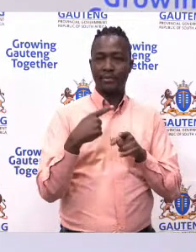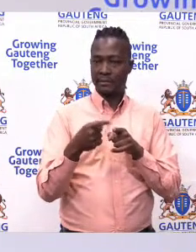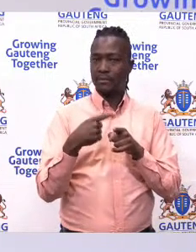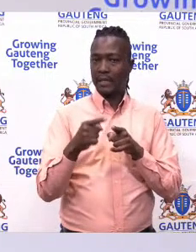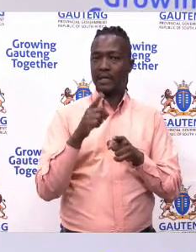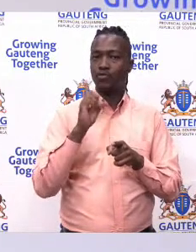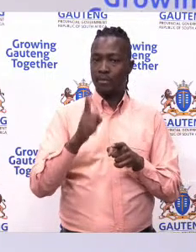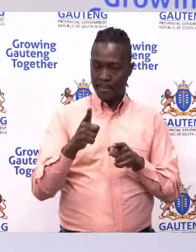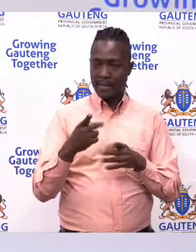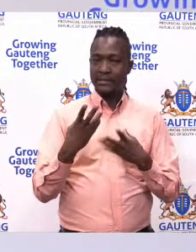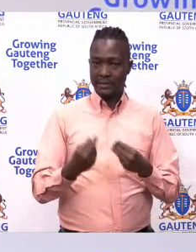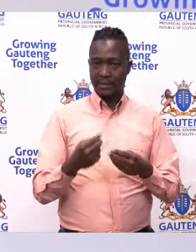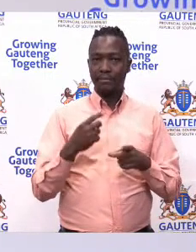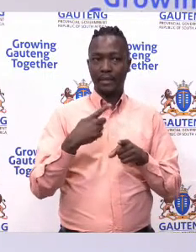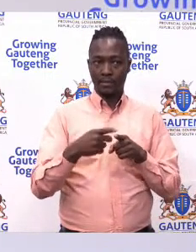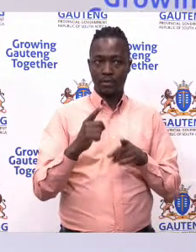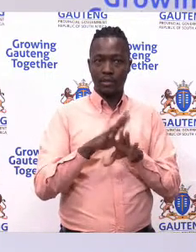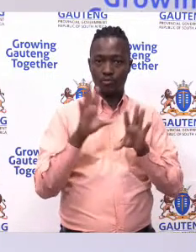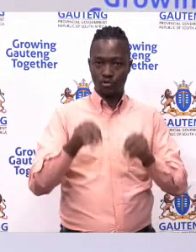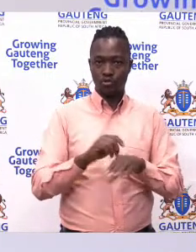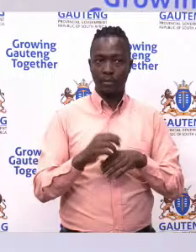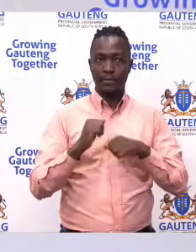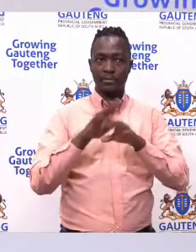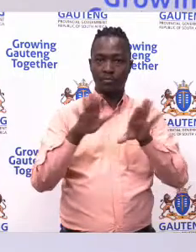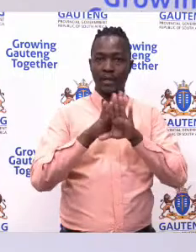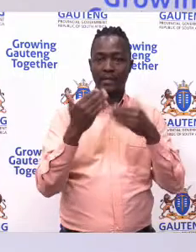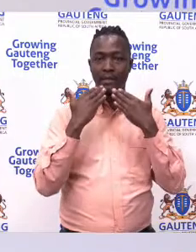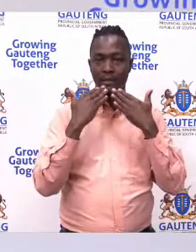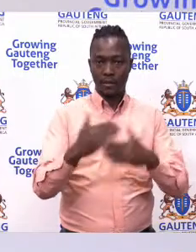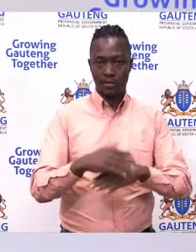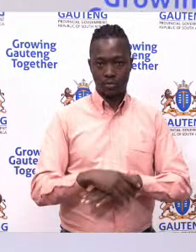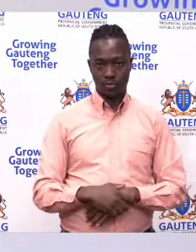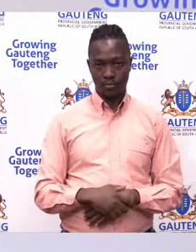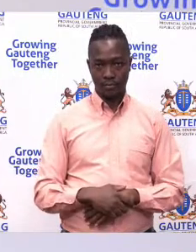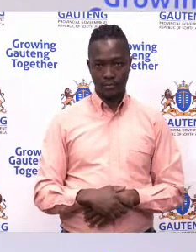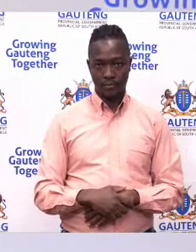play our part and we stop the spread. Thank you.